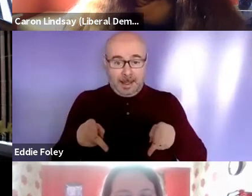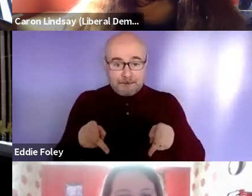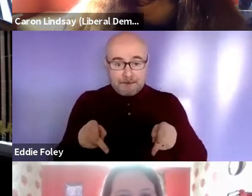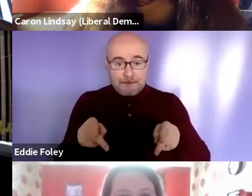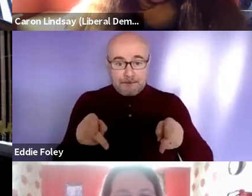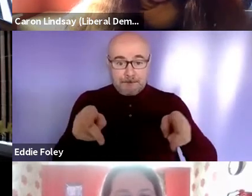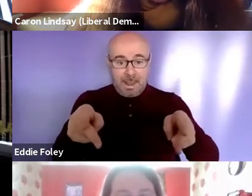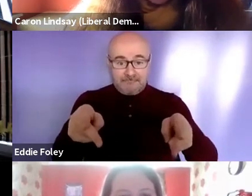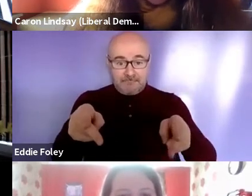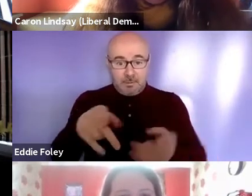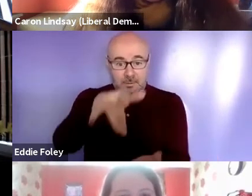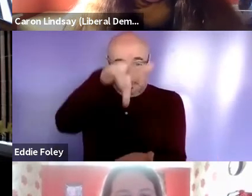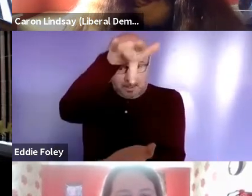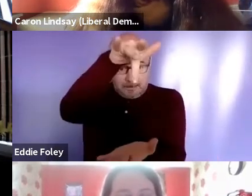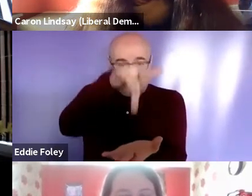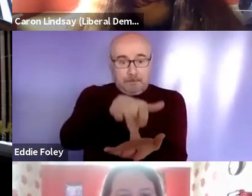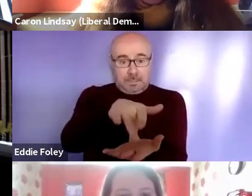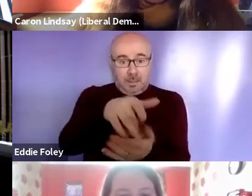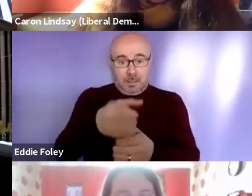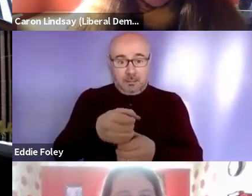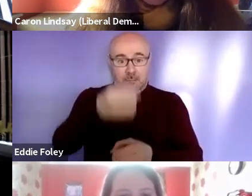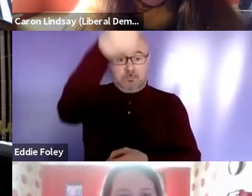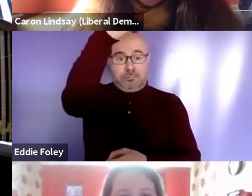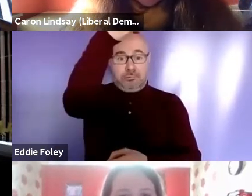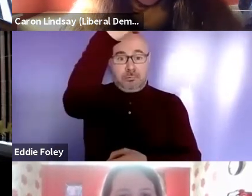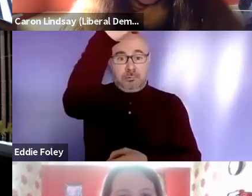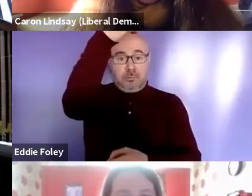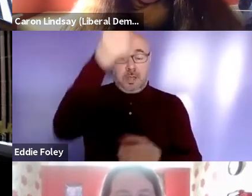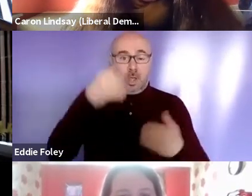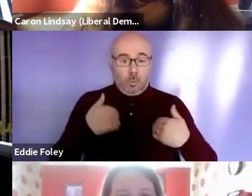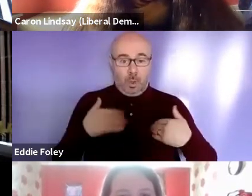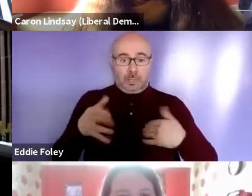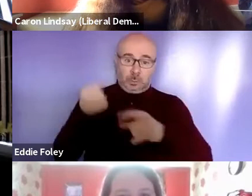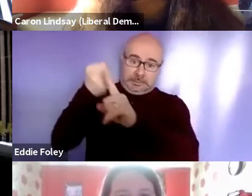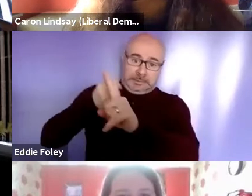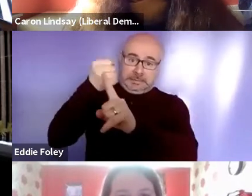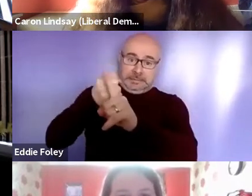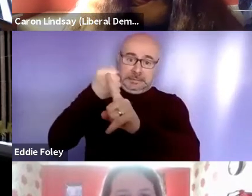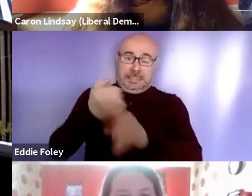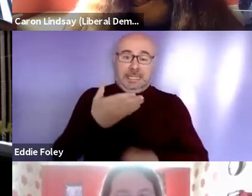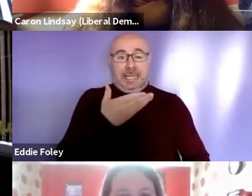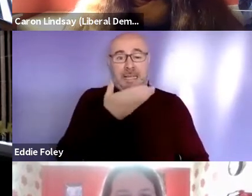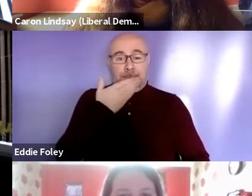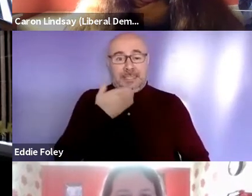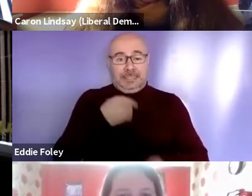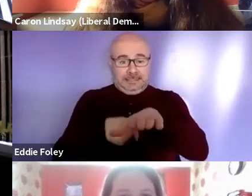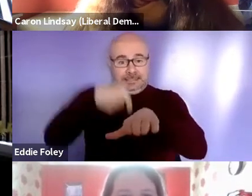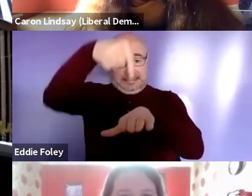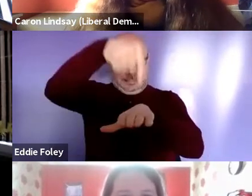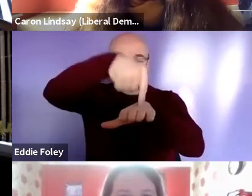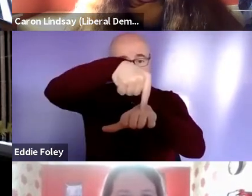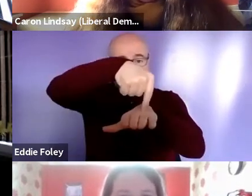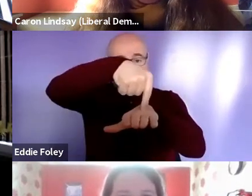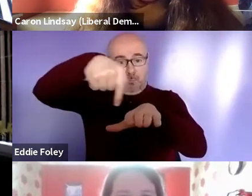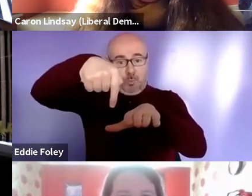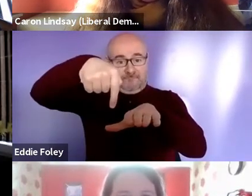had to go out into the road, and it took some doing to get that shifted. But I mean, and the Spaces for People kind of